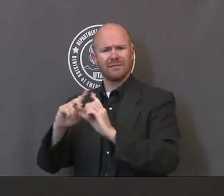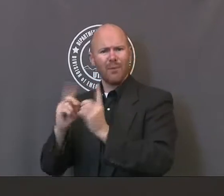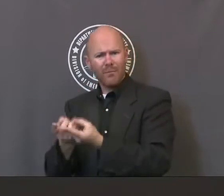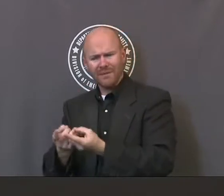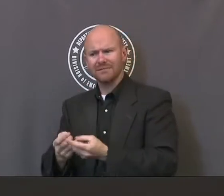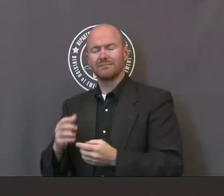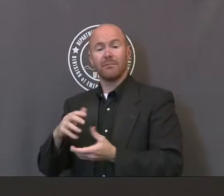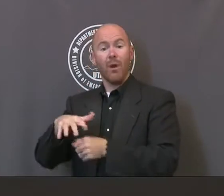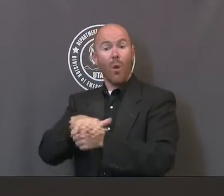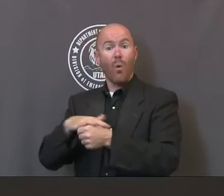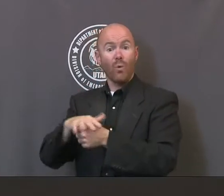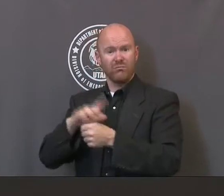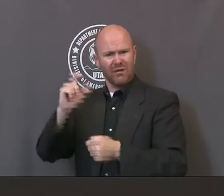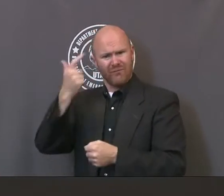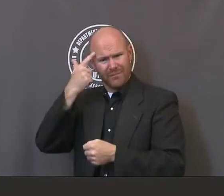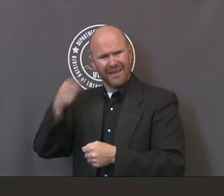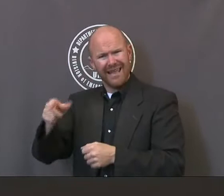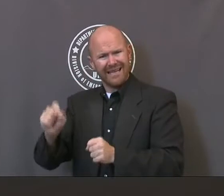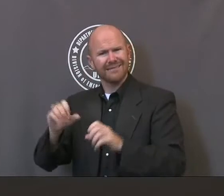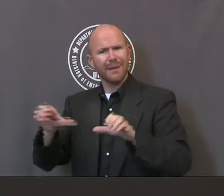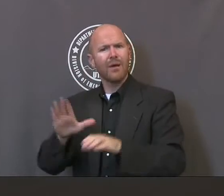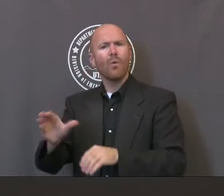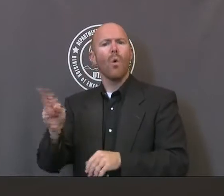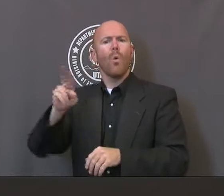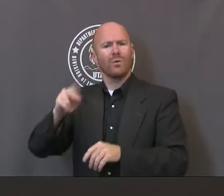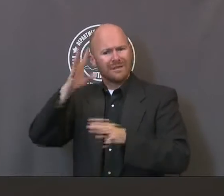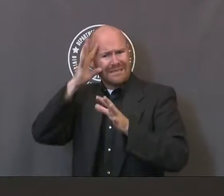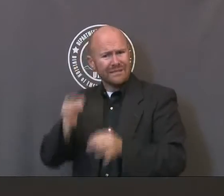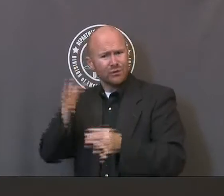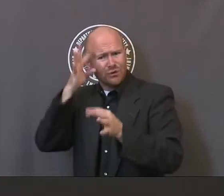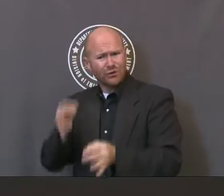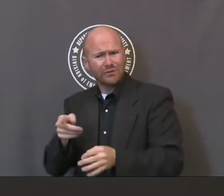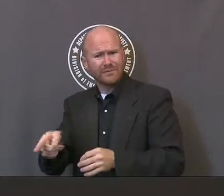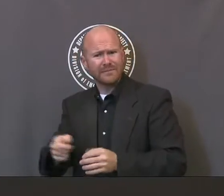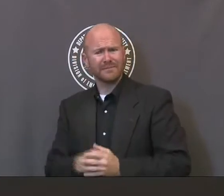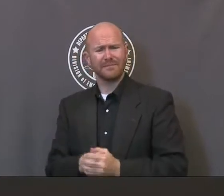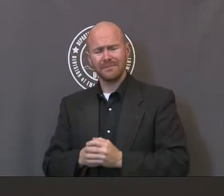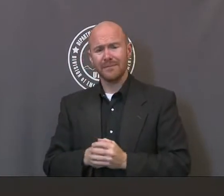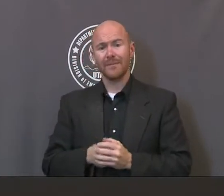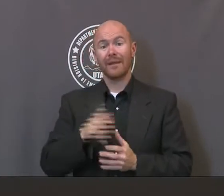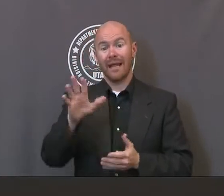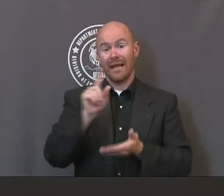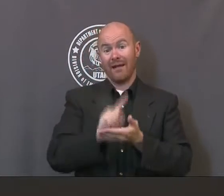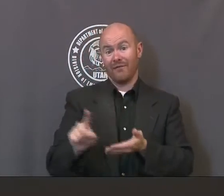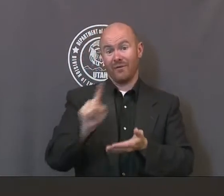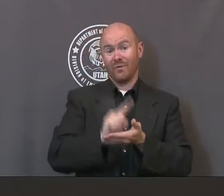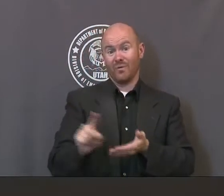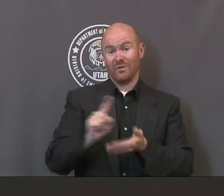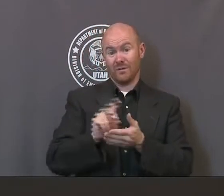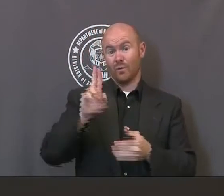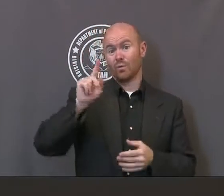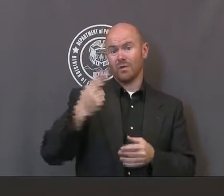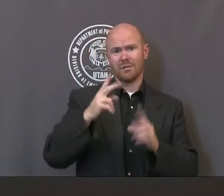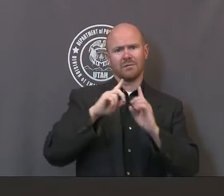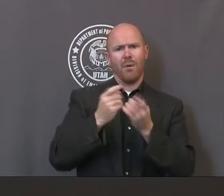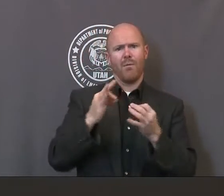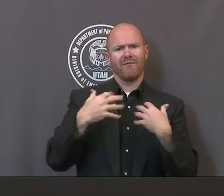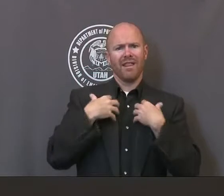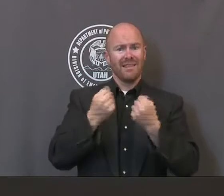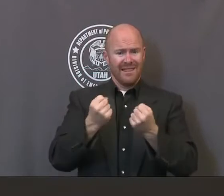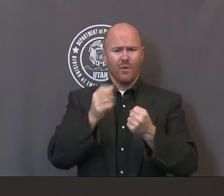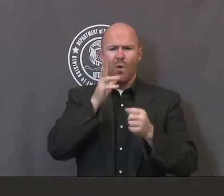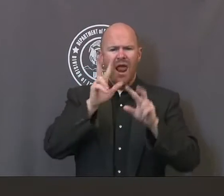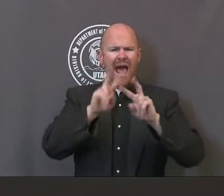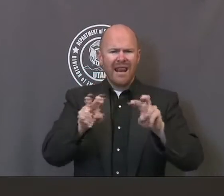unique decisions to improve conditions in their localities. Every week, the Utah Department of Health will analyze 3